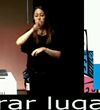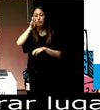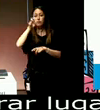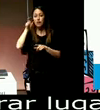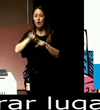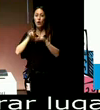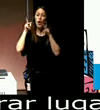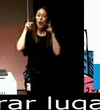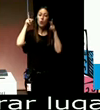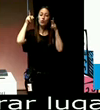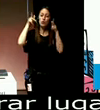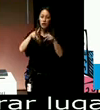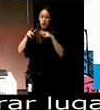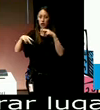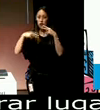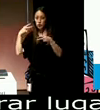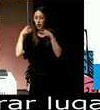can